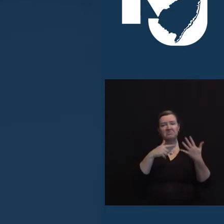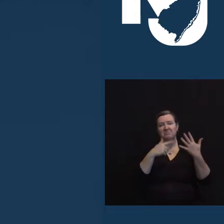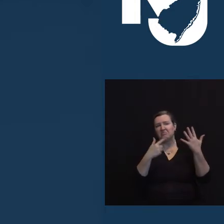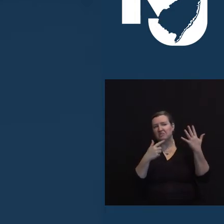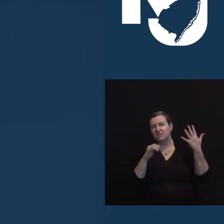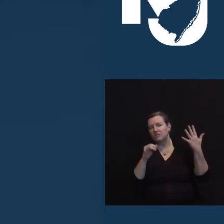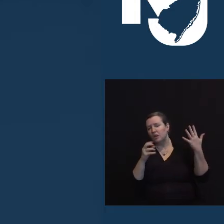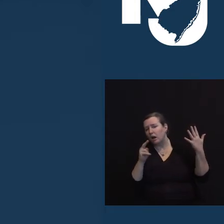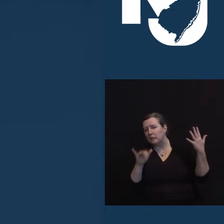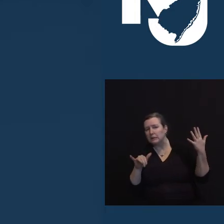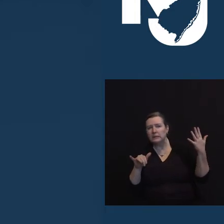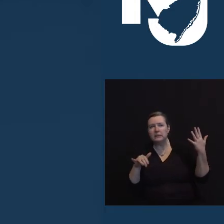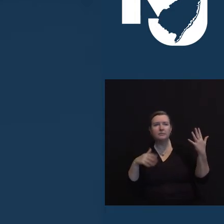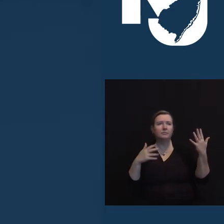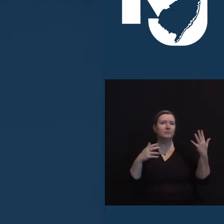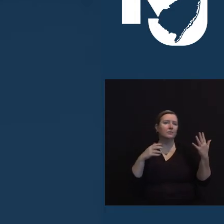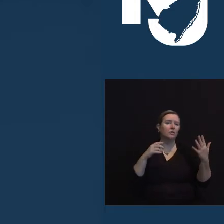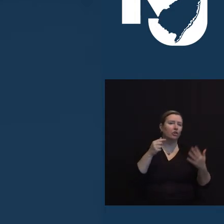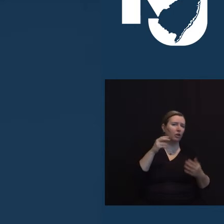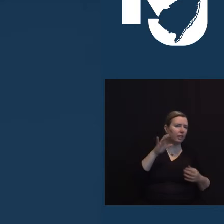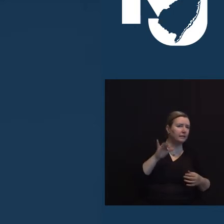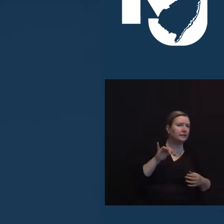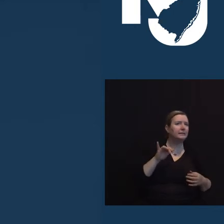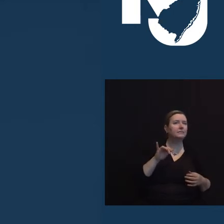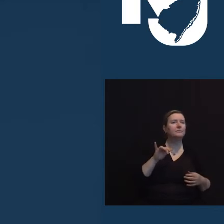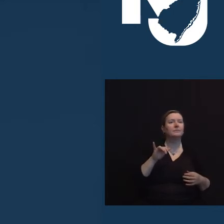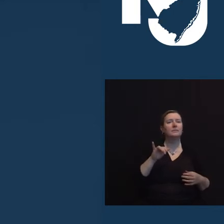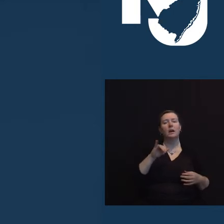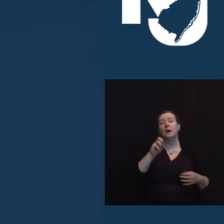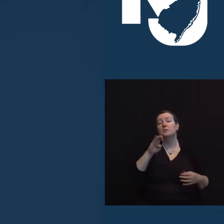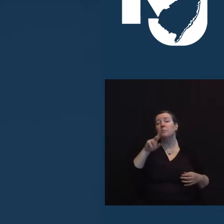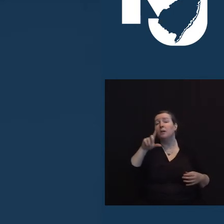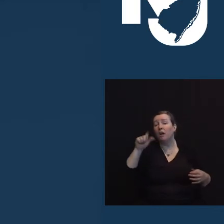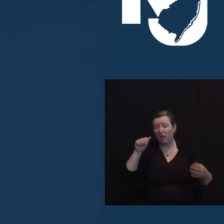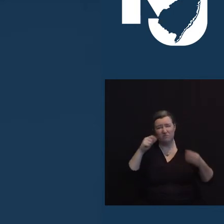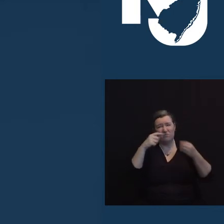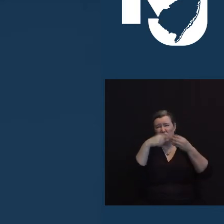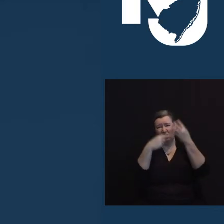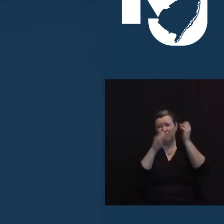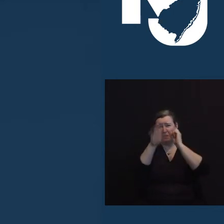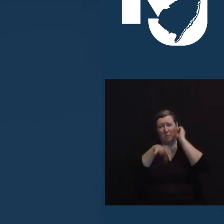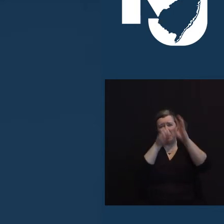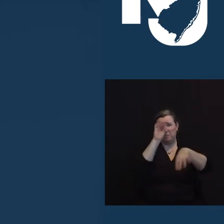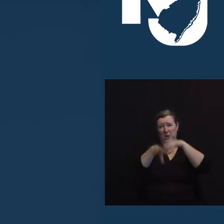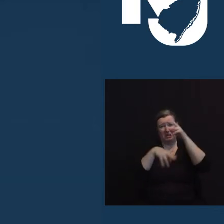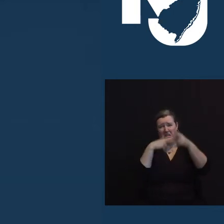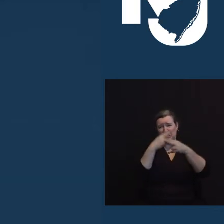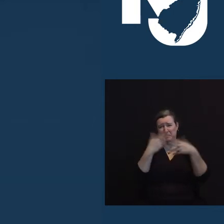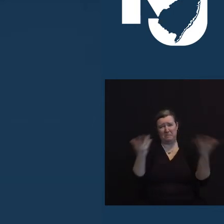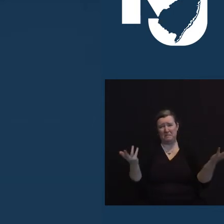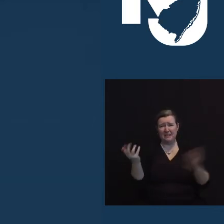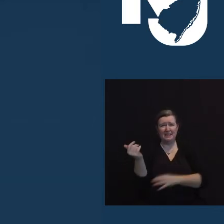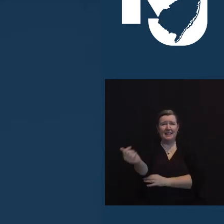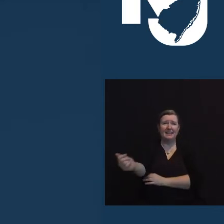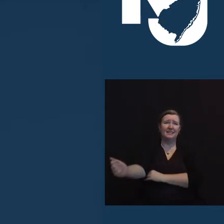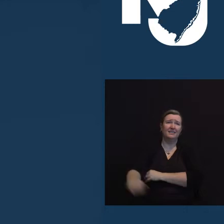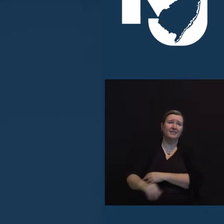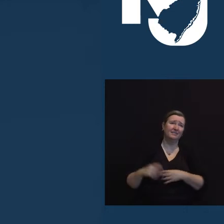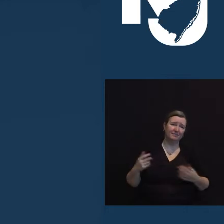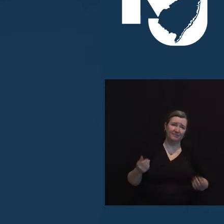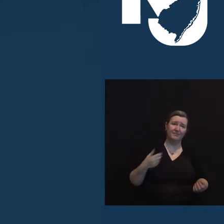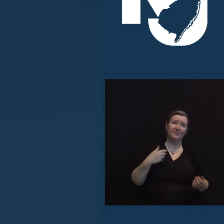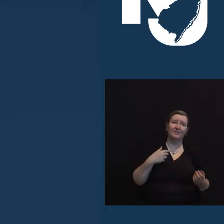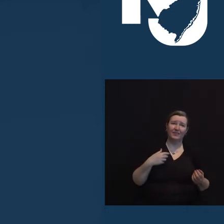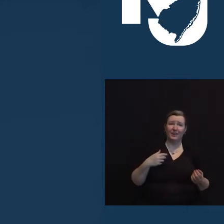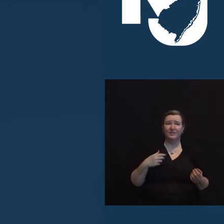Isabel. And again, that group of 10 have in turn added 16 great-grandchildren to the family: Richie,